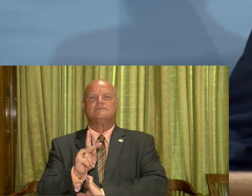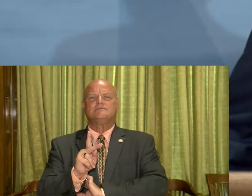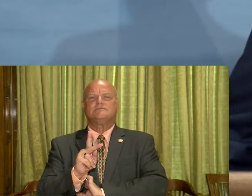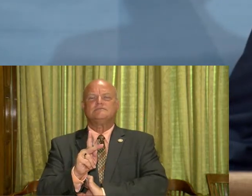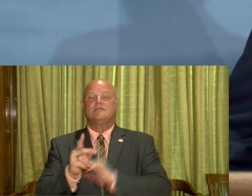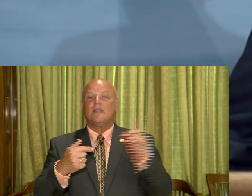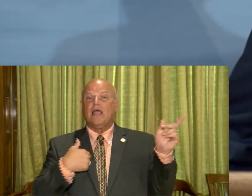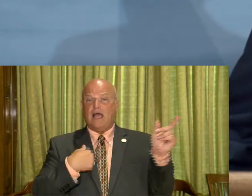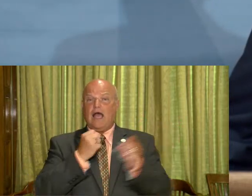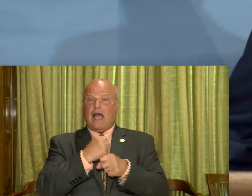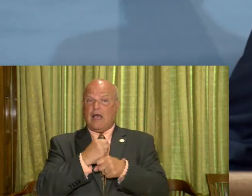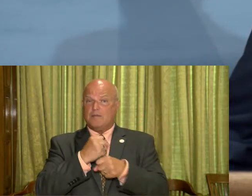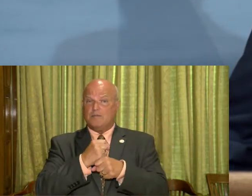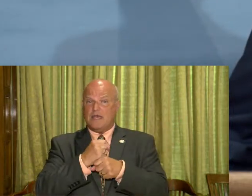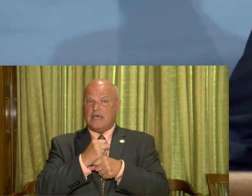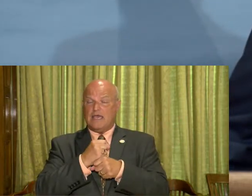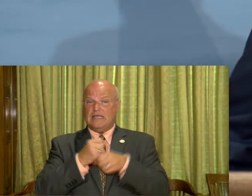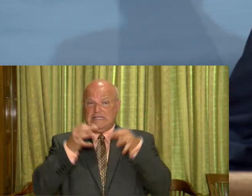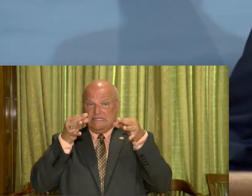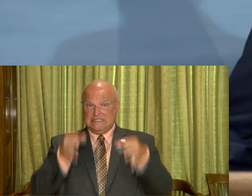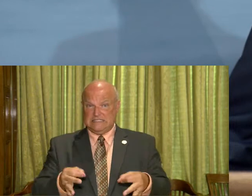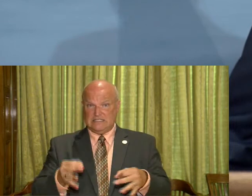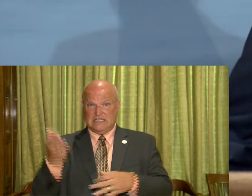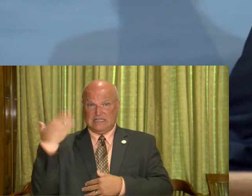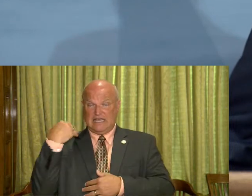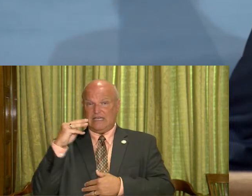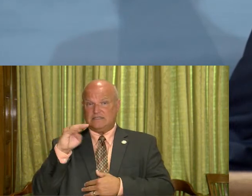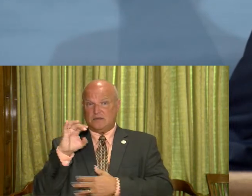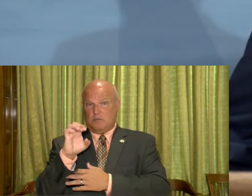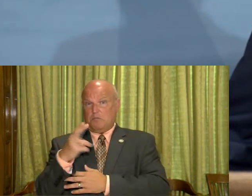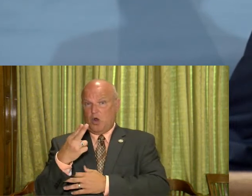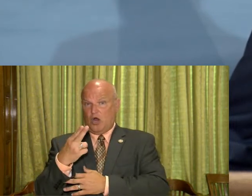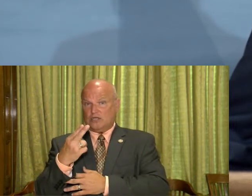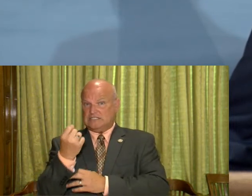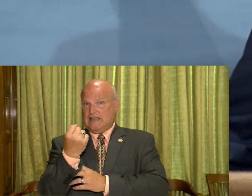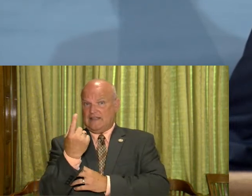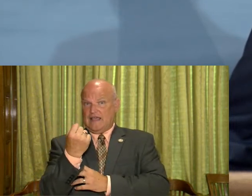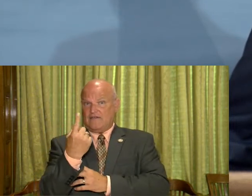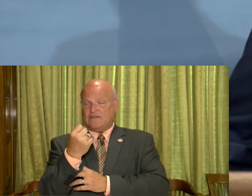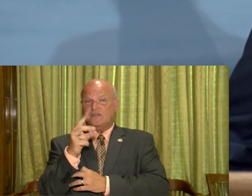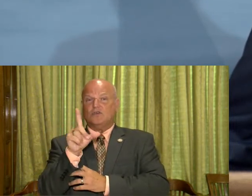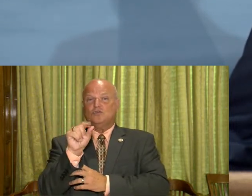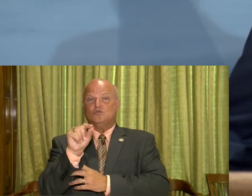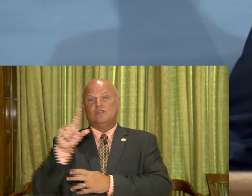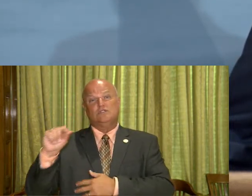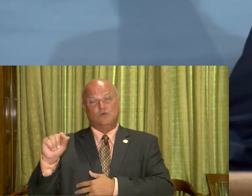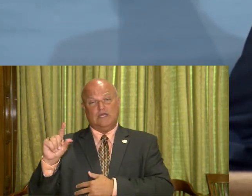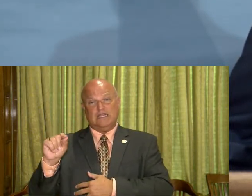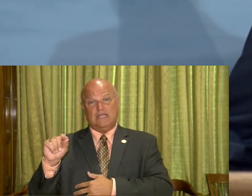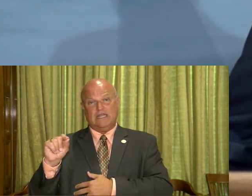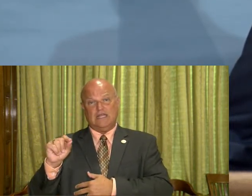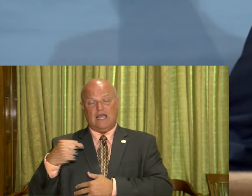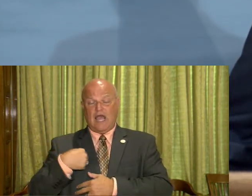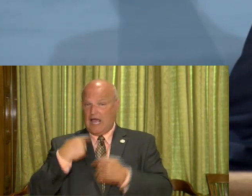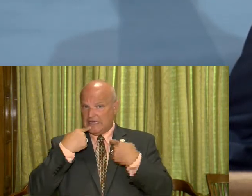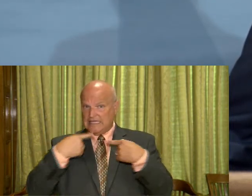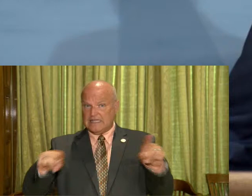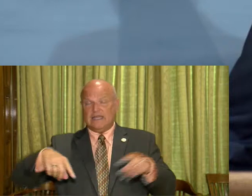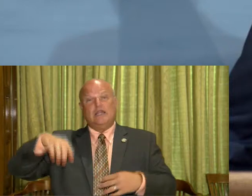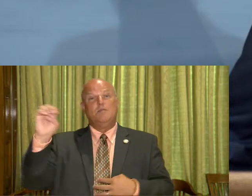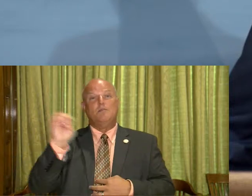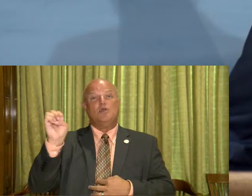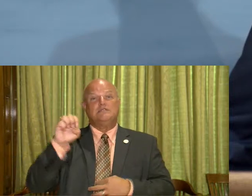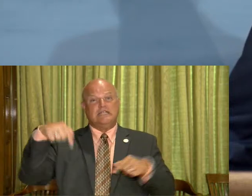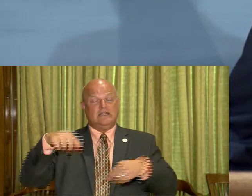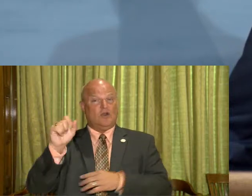Well, I made an emergency decision last March, I believe it was March 11 of 2020, that I declared an emergency